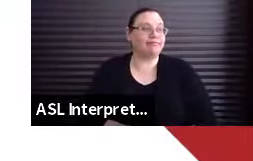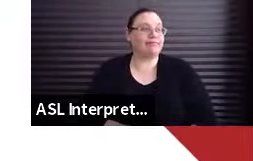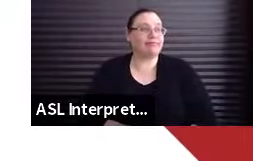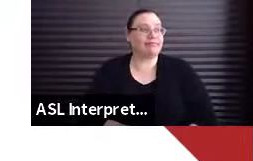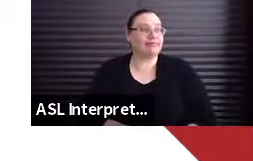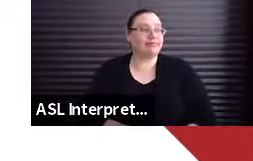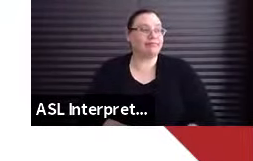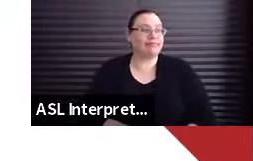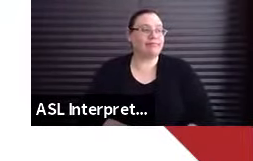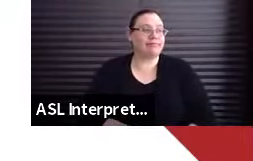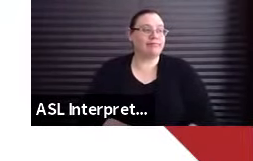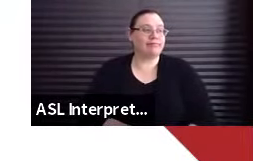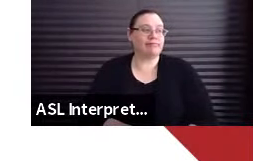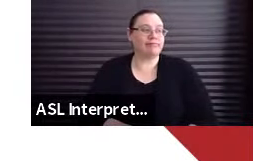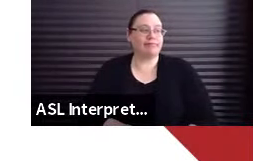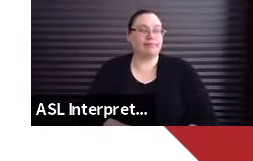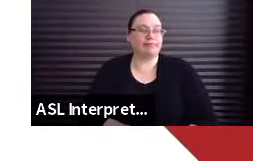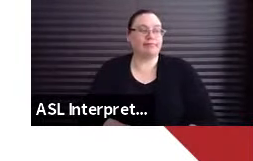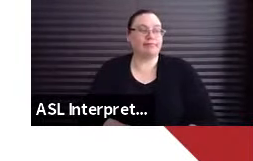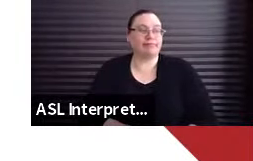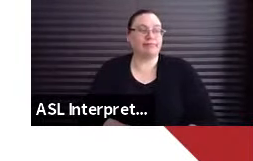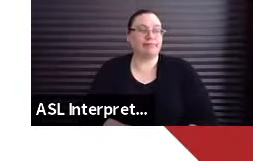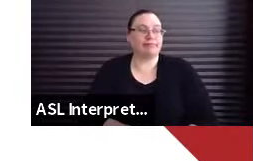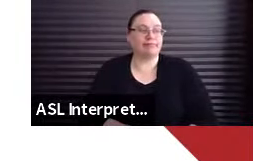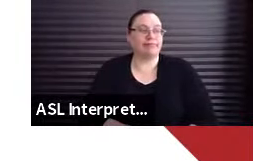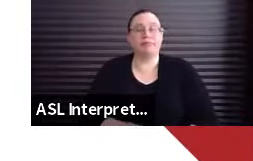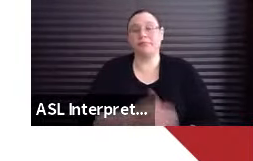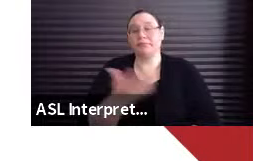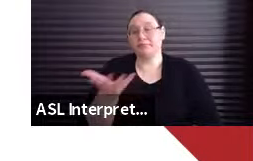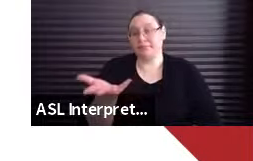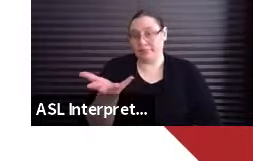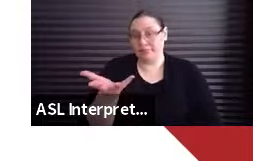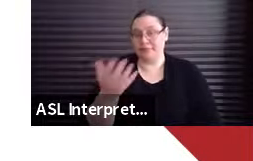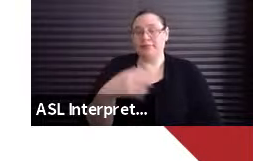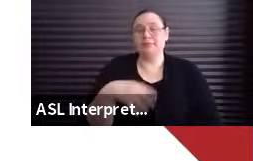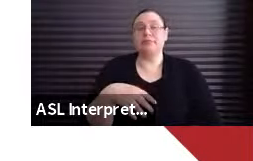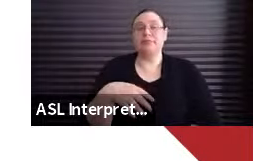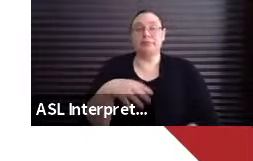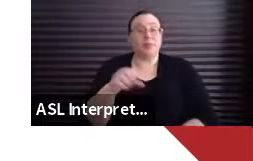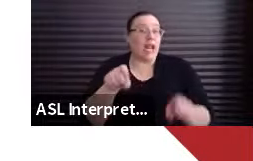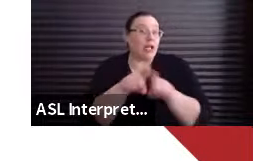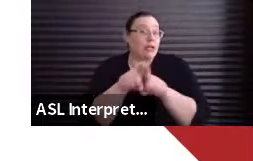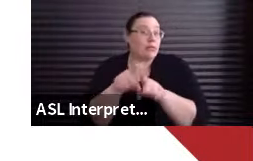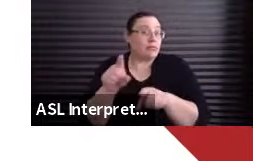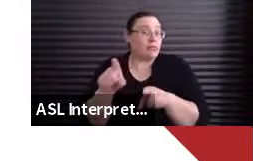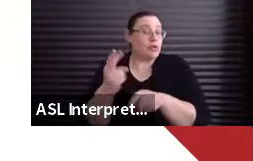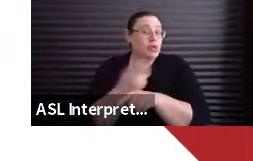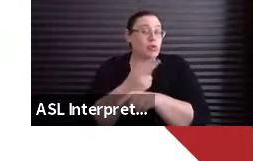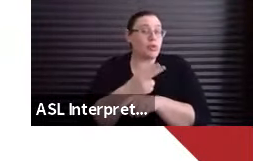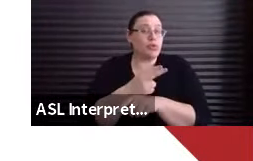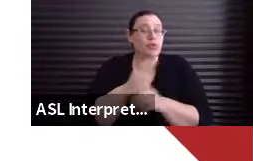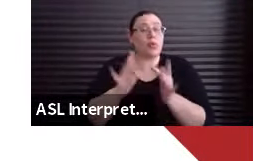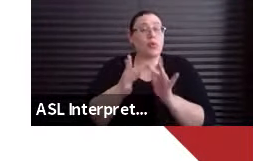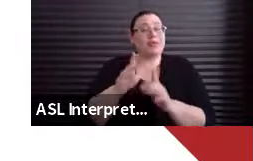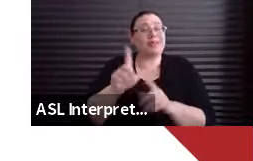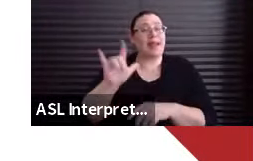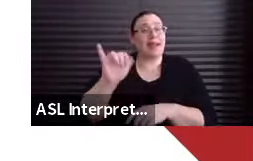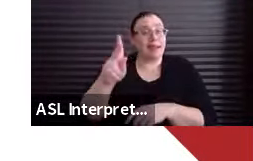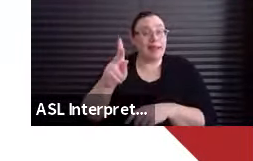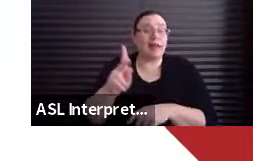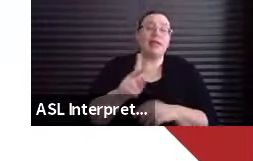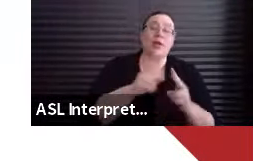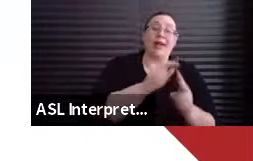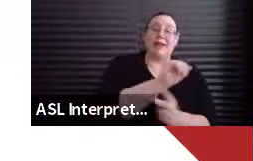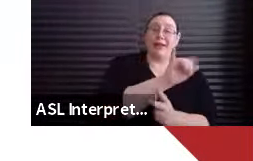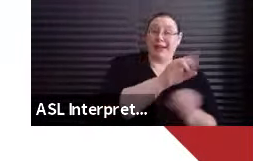So you can also use a website link. So you can use the meeting ID or the website link.